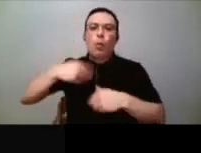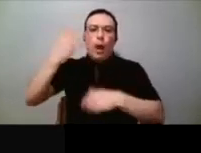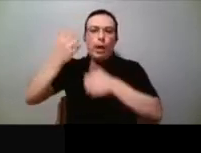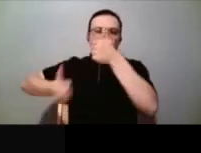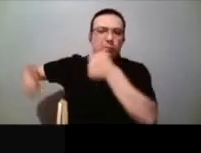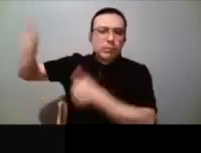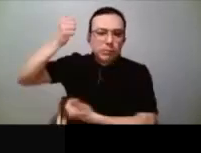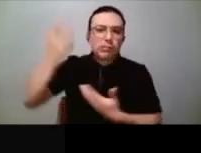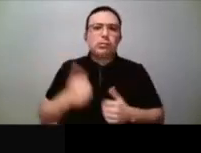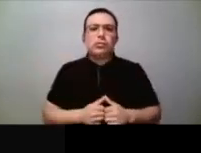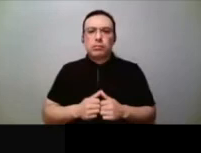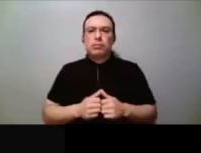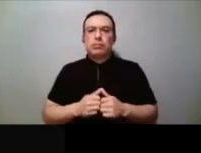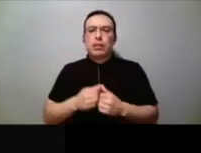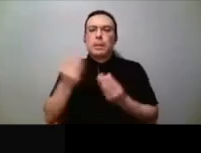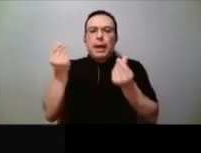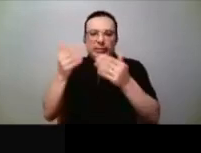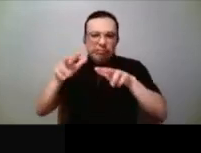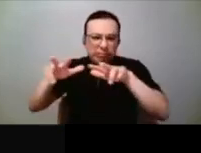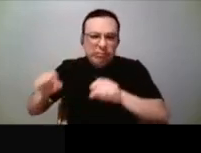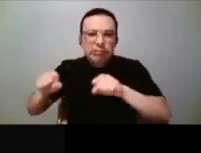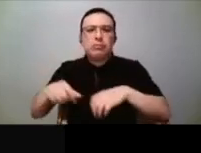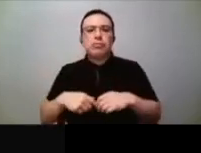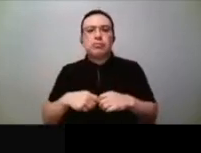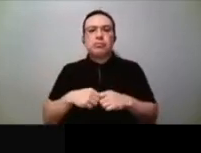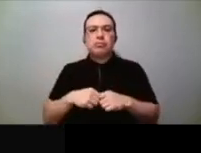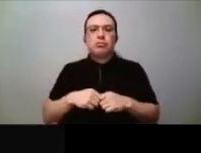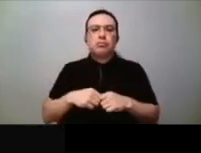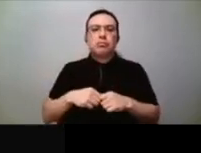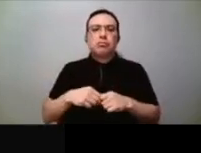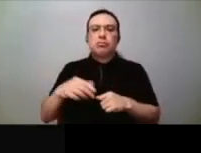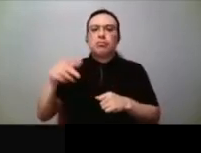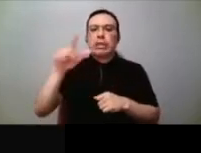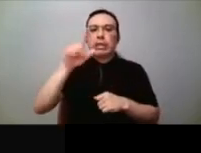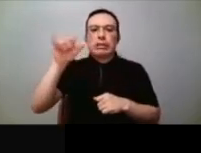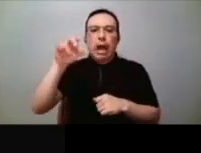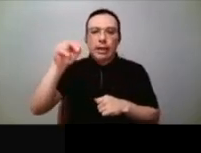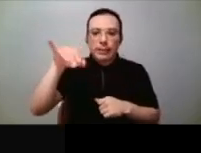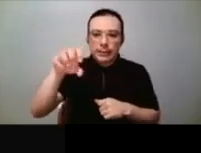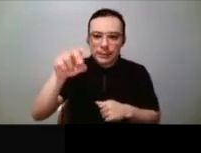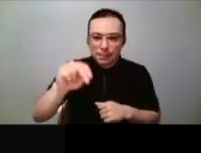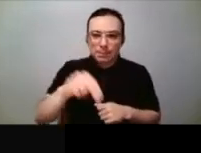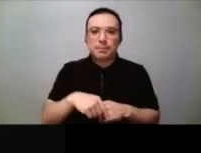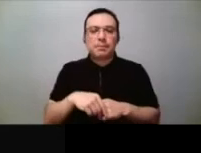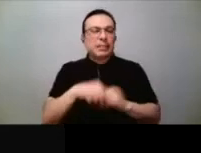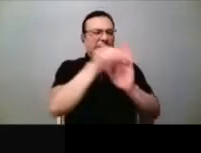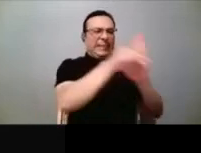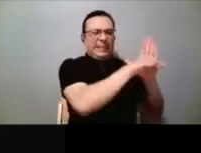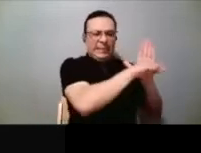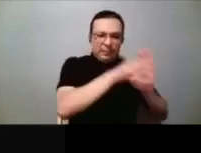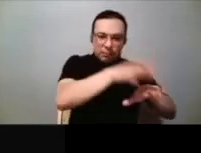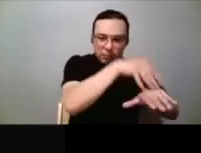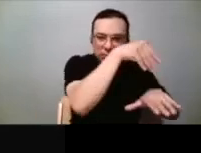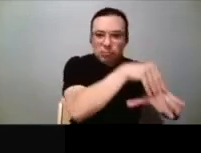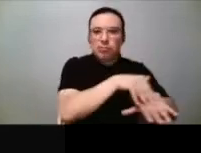militant Zionism, native genocide and dispossession? When it comes to the dead and dying, the regime of calculation